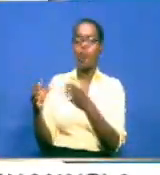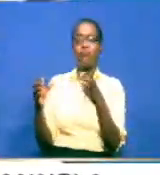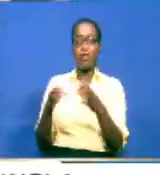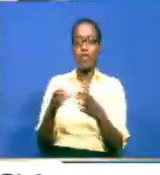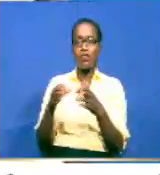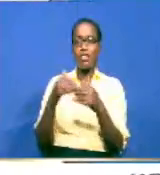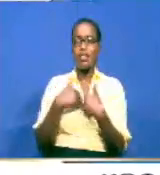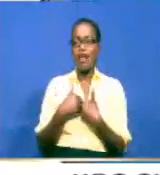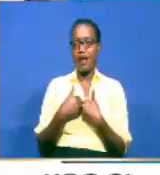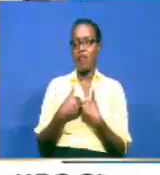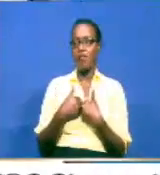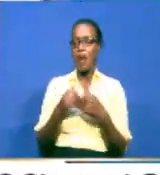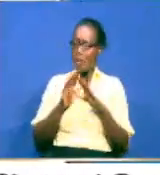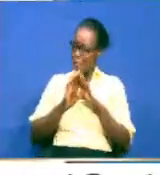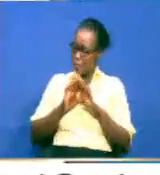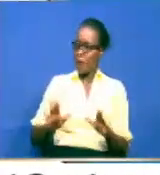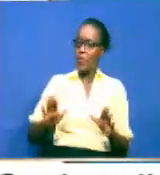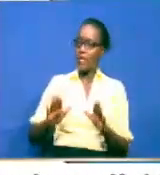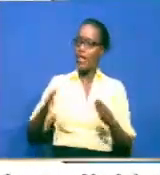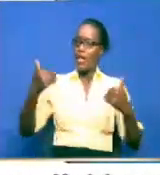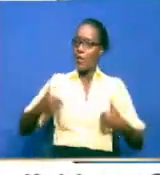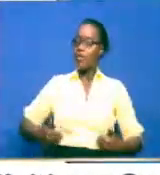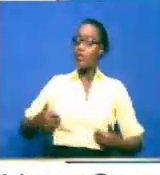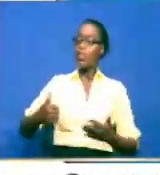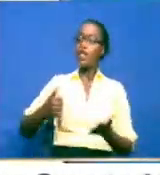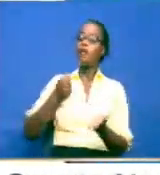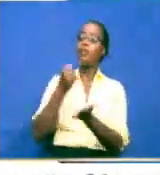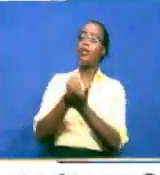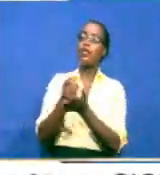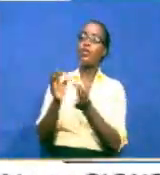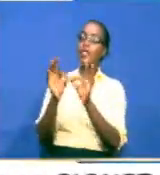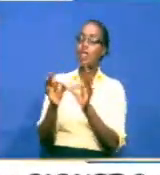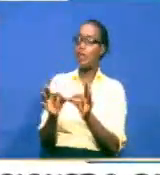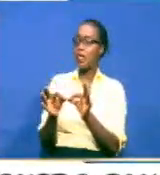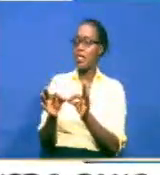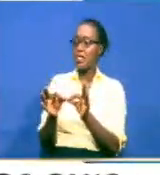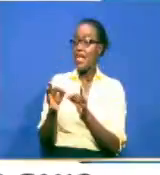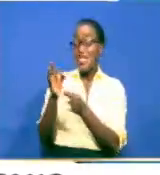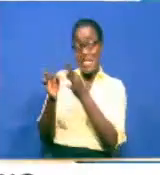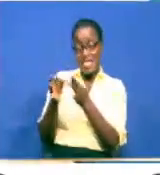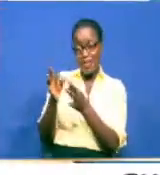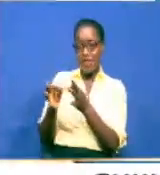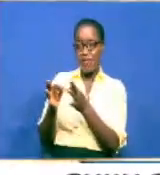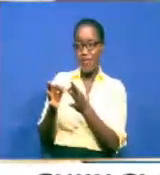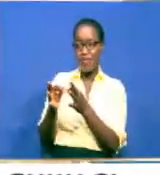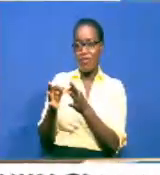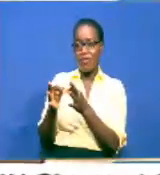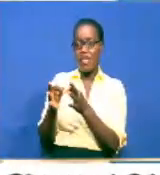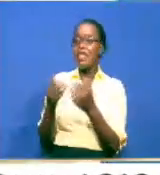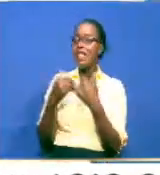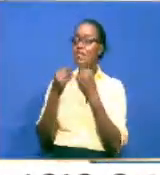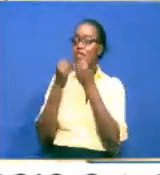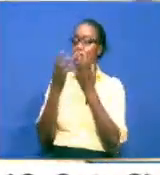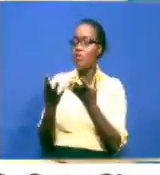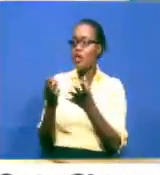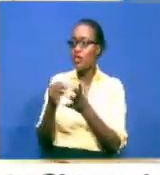have a permanent person who is employed to interpret in the event that they're coming up with information or